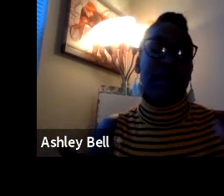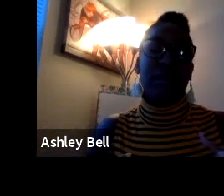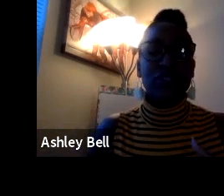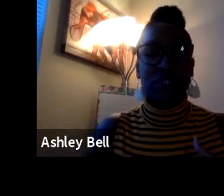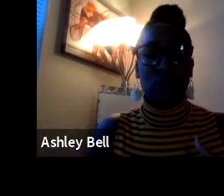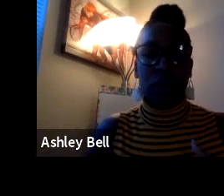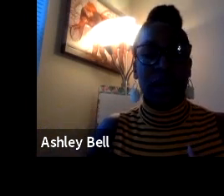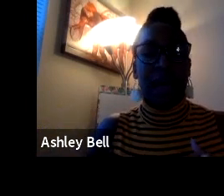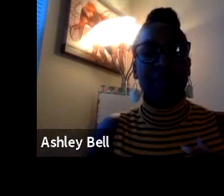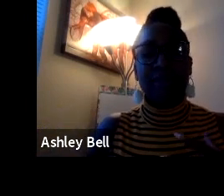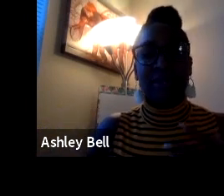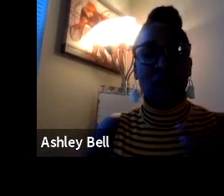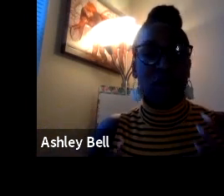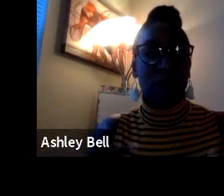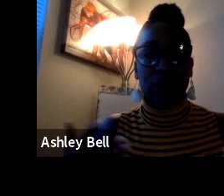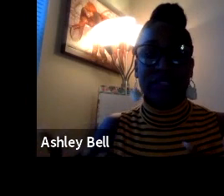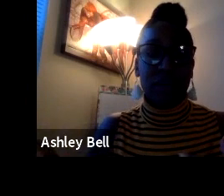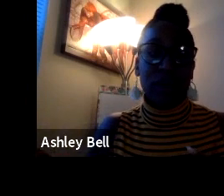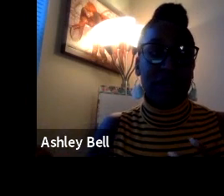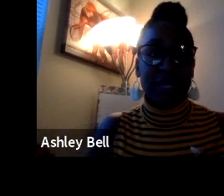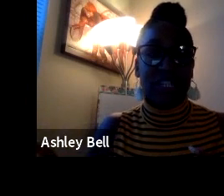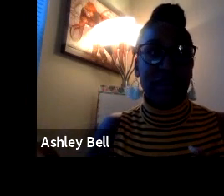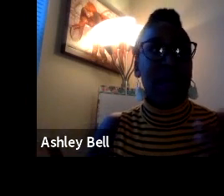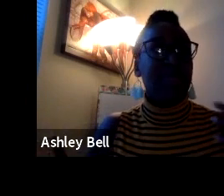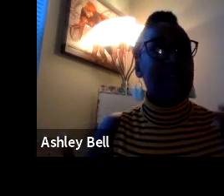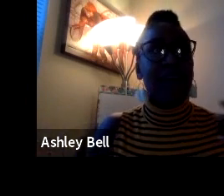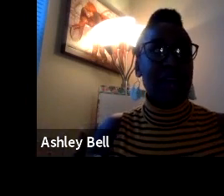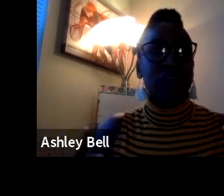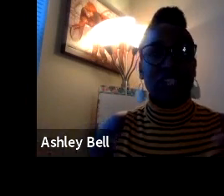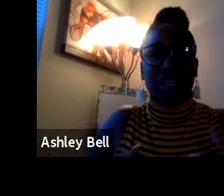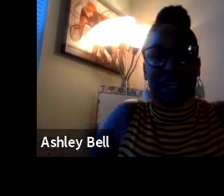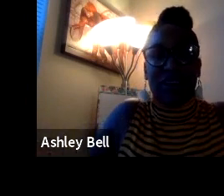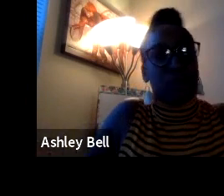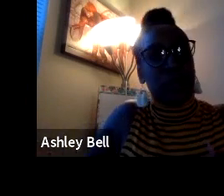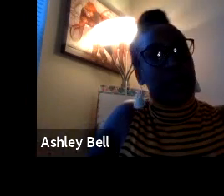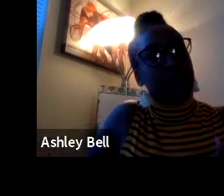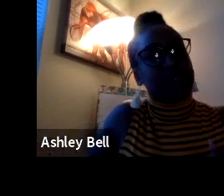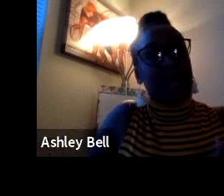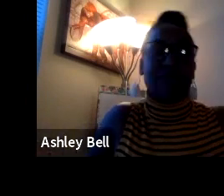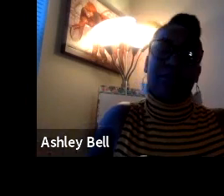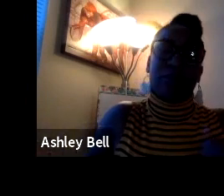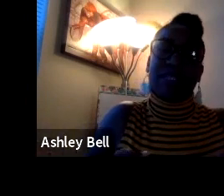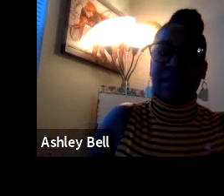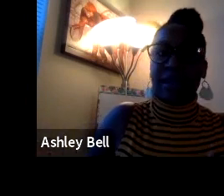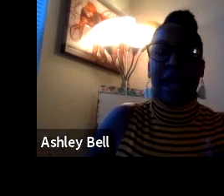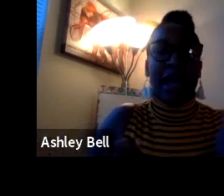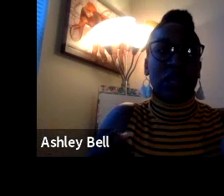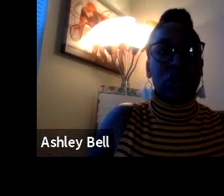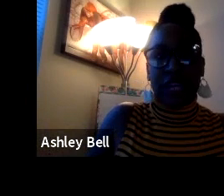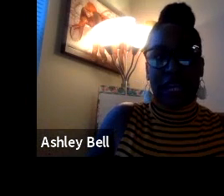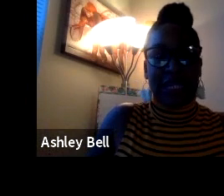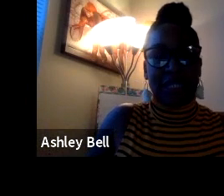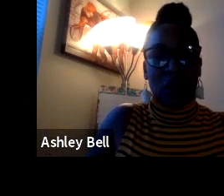students who are in elementary school. And this is also a part of self-regulation. They have energy that's kind of brewing up inside of them from sitting